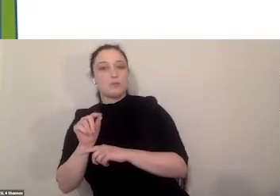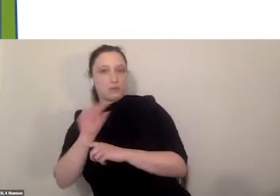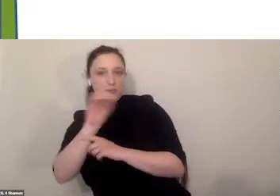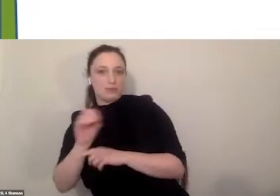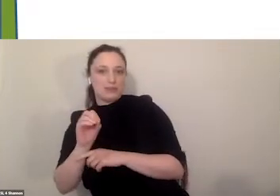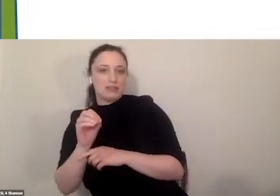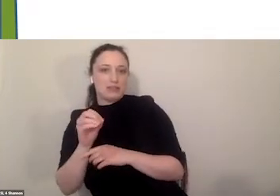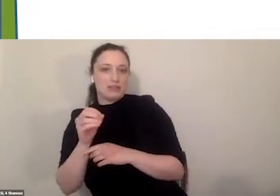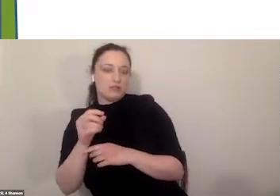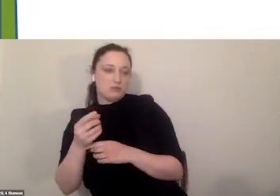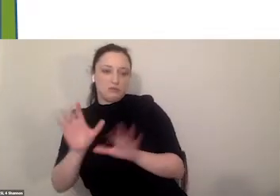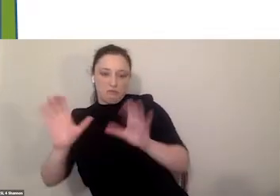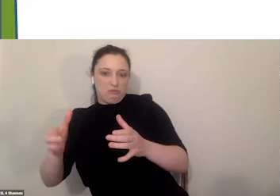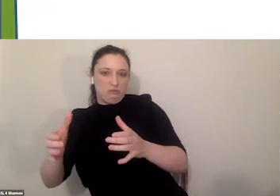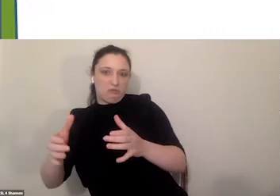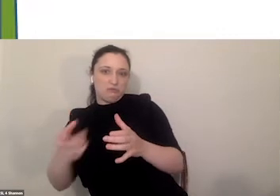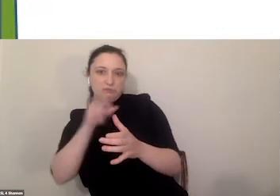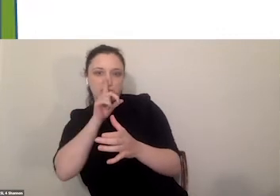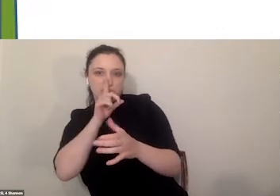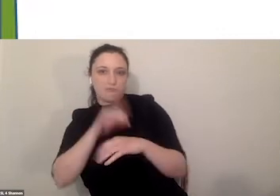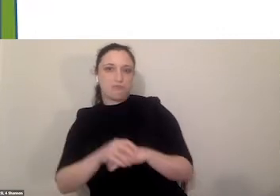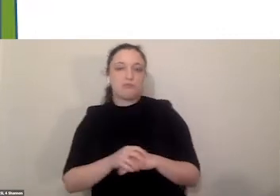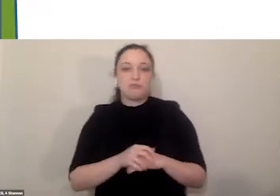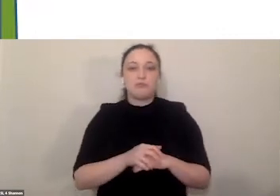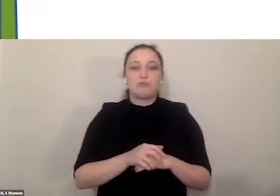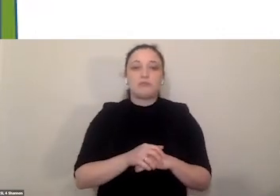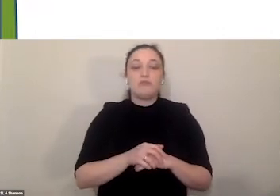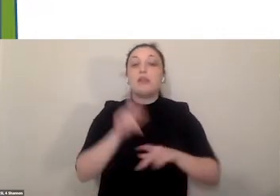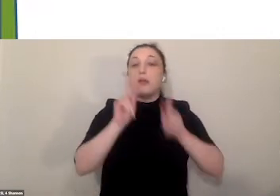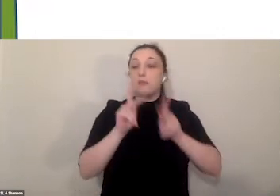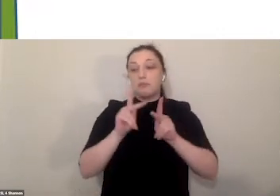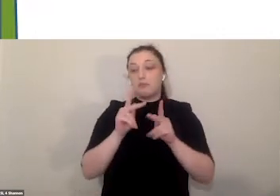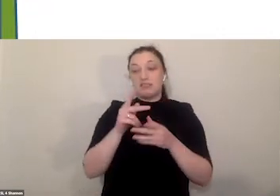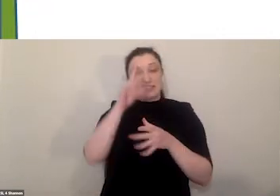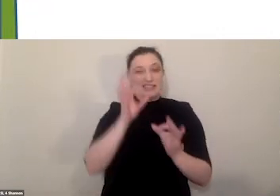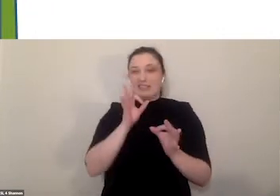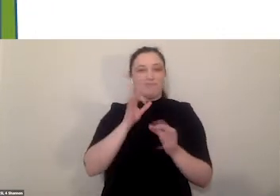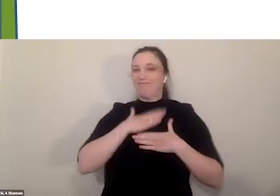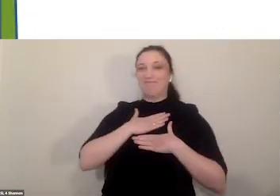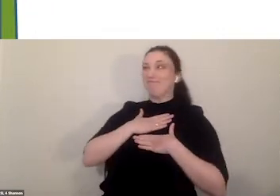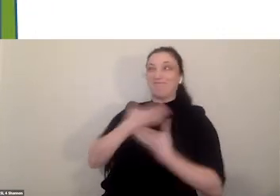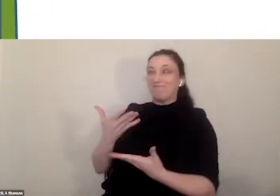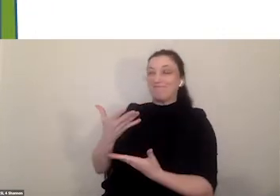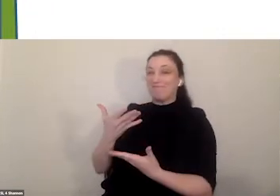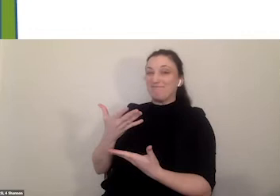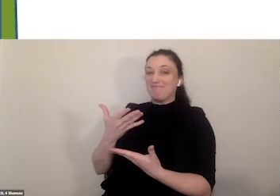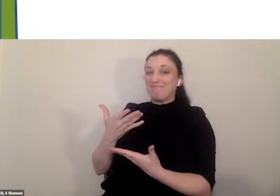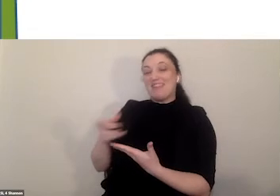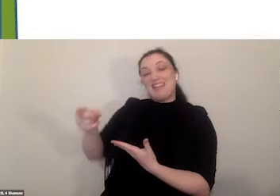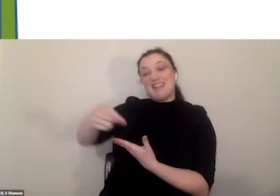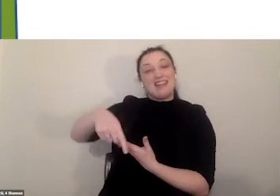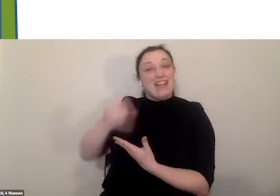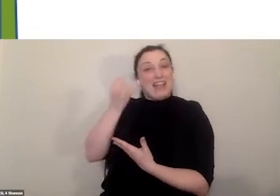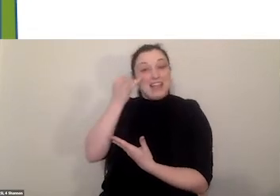if the person or the people who have chosen not to disclose happen to need an accommodation,